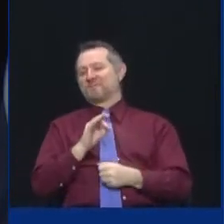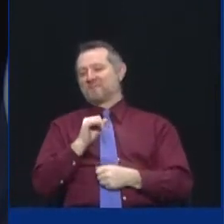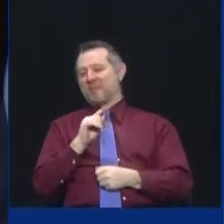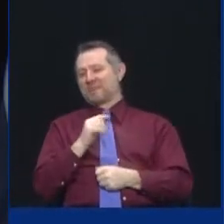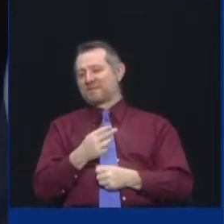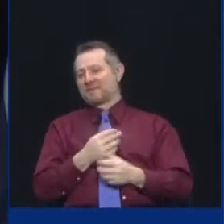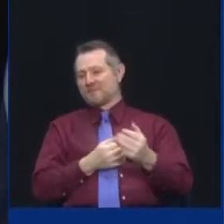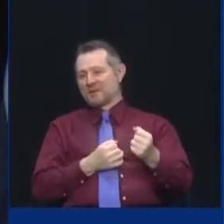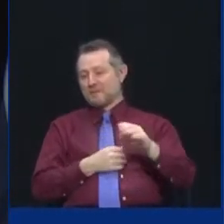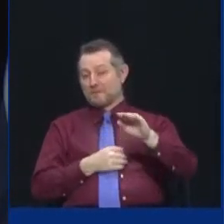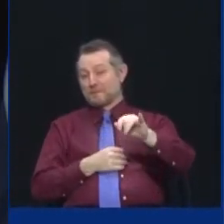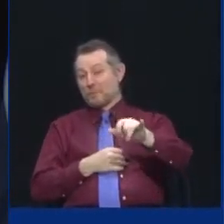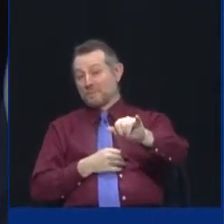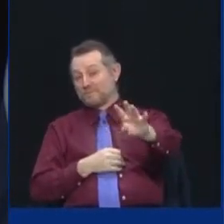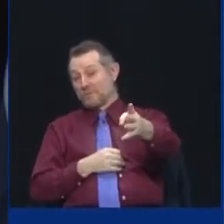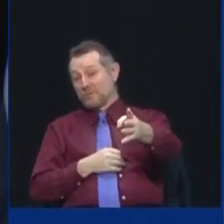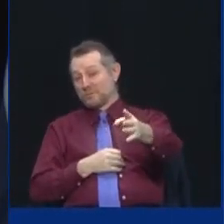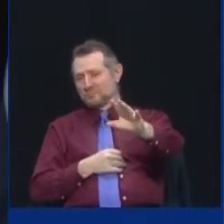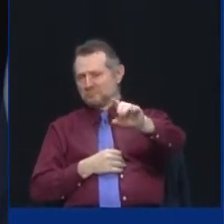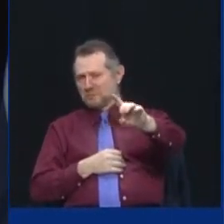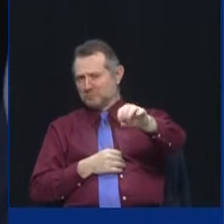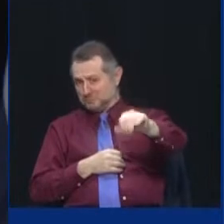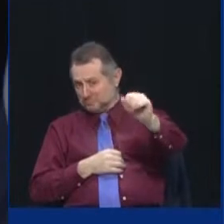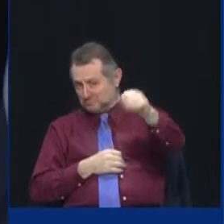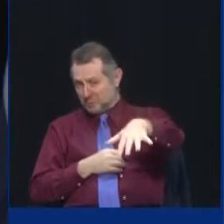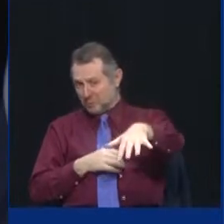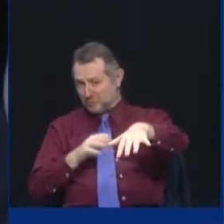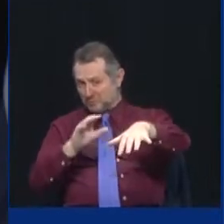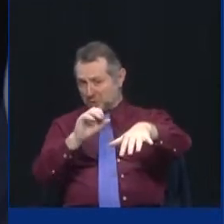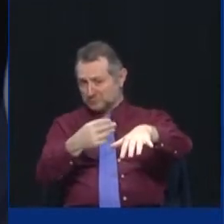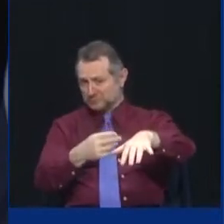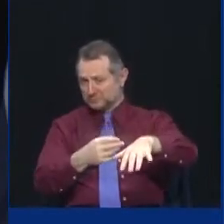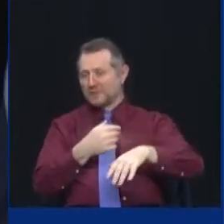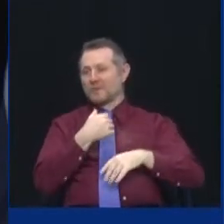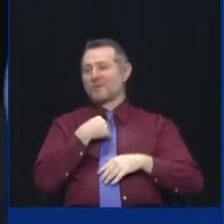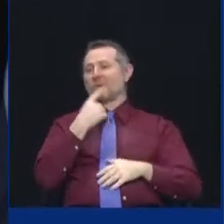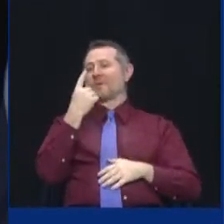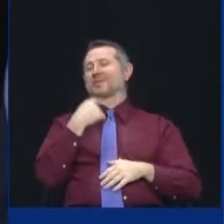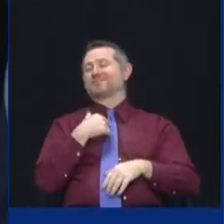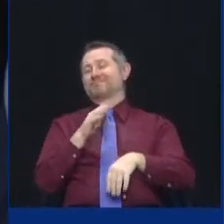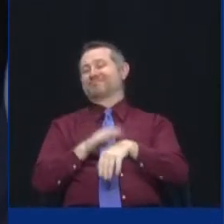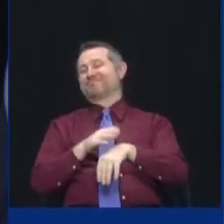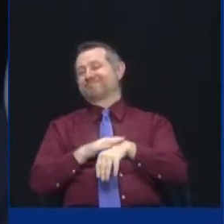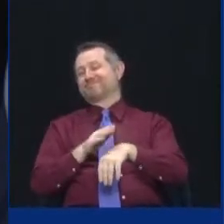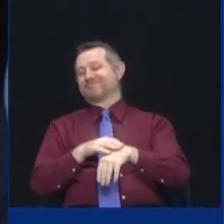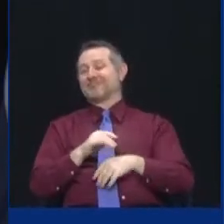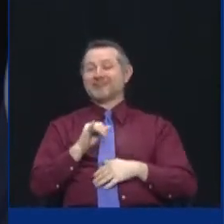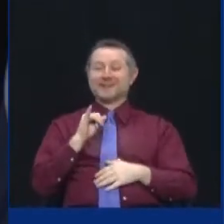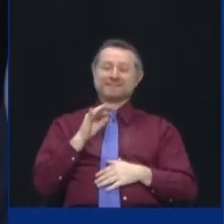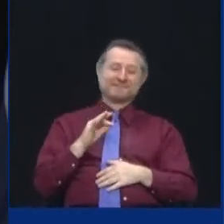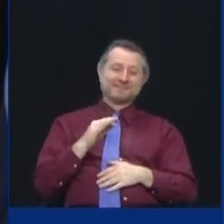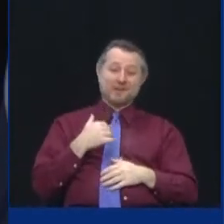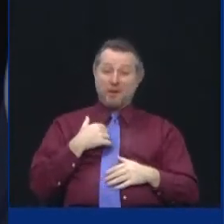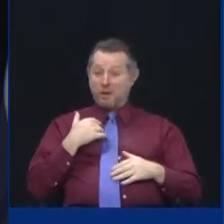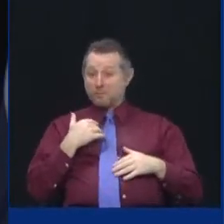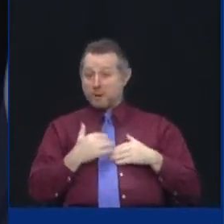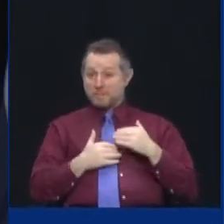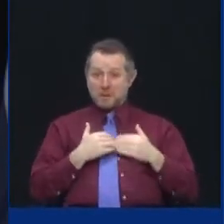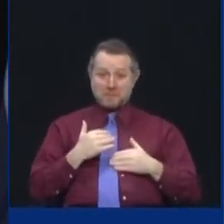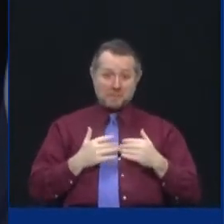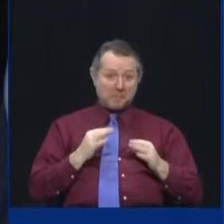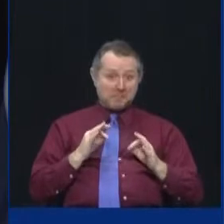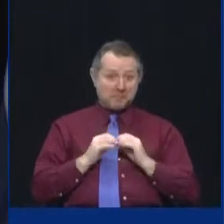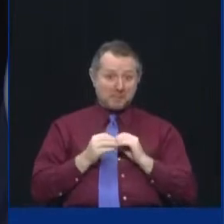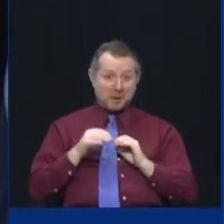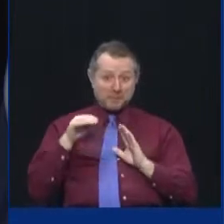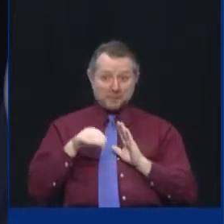That's why I had that caveat. If we keep moving forward. If a variant hits, you know, they're talking about